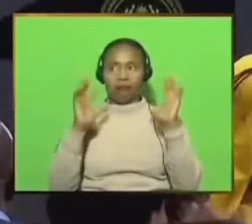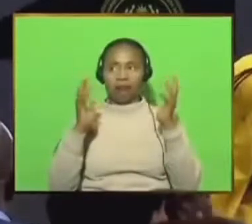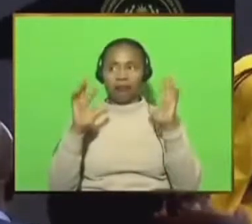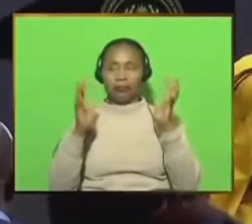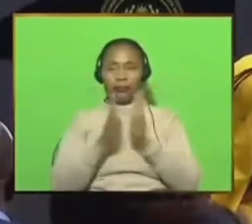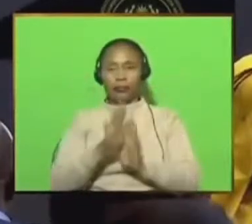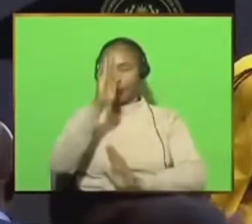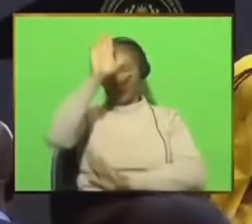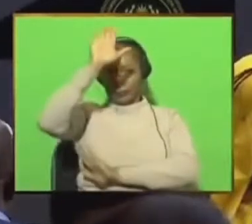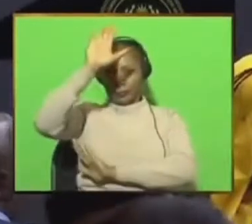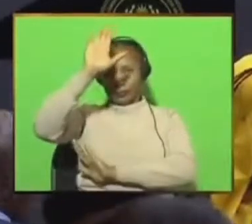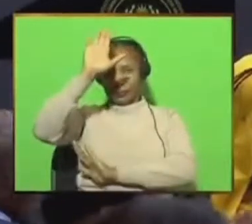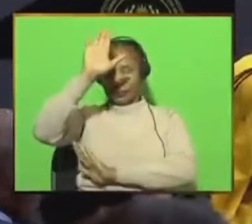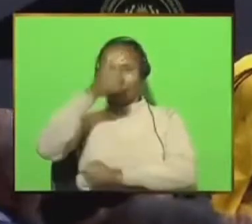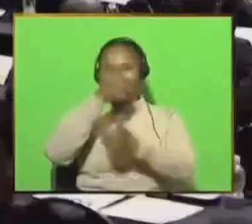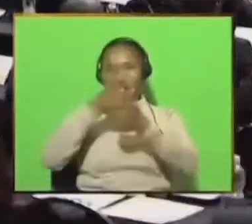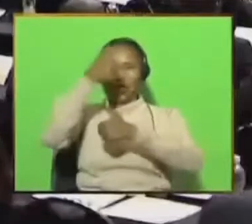Chief Justice.